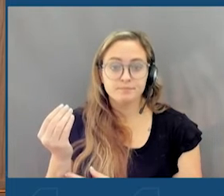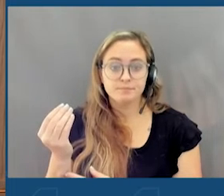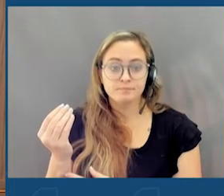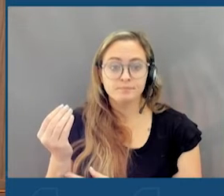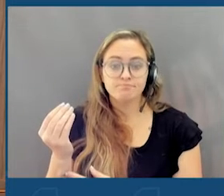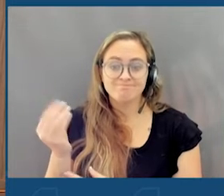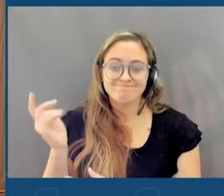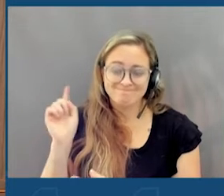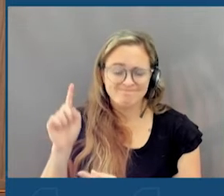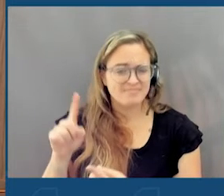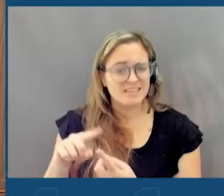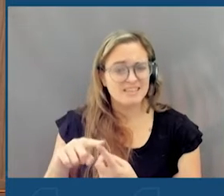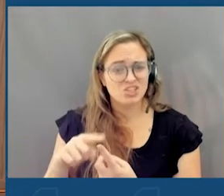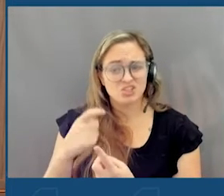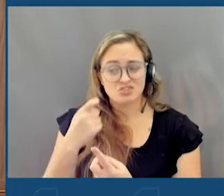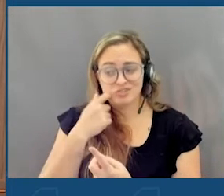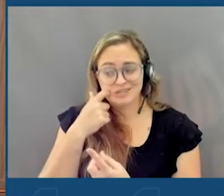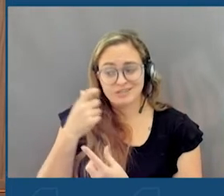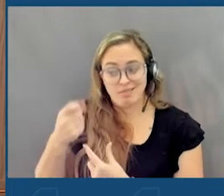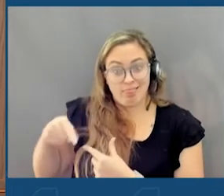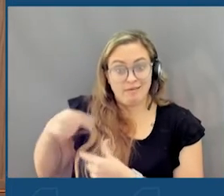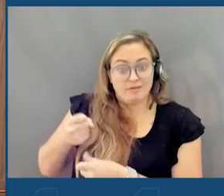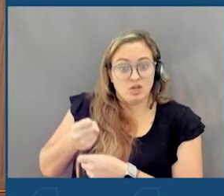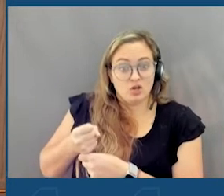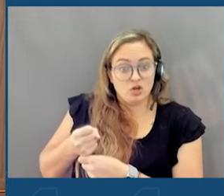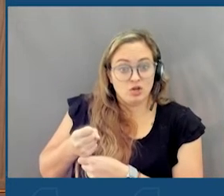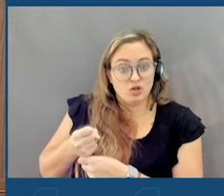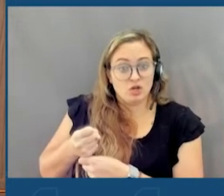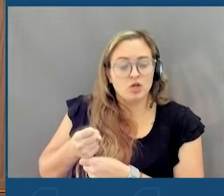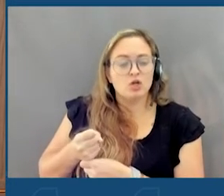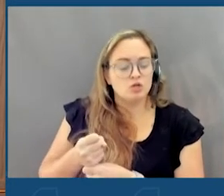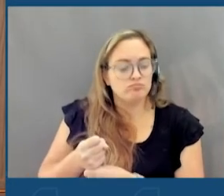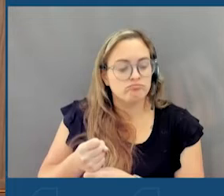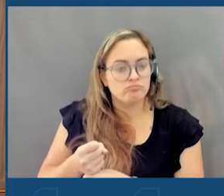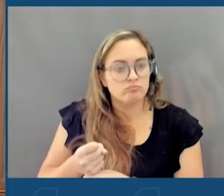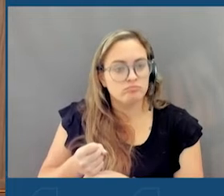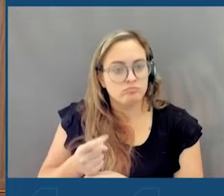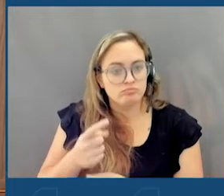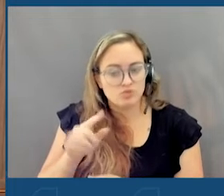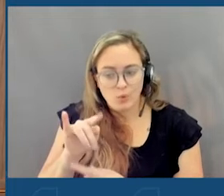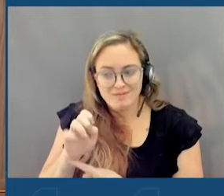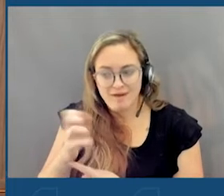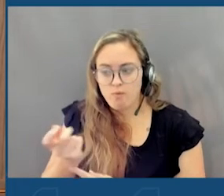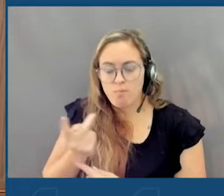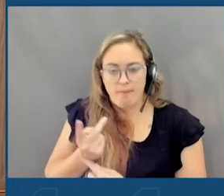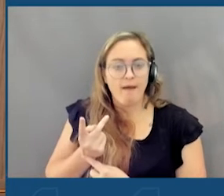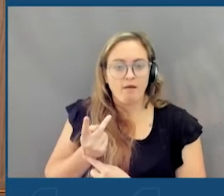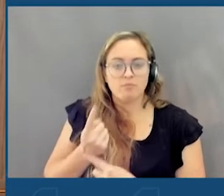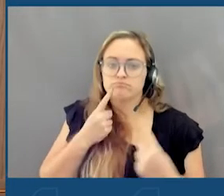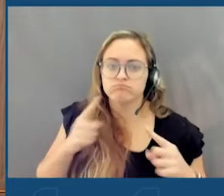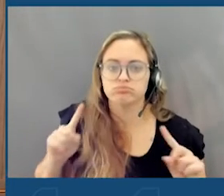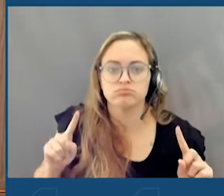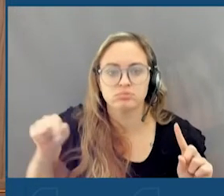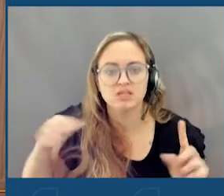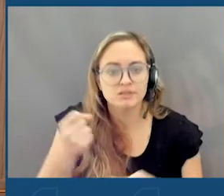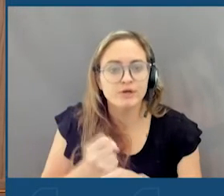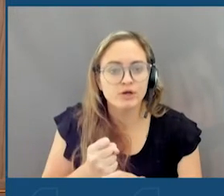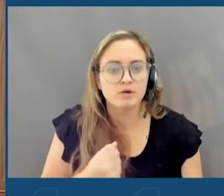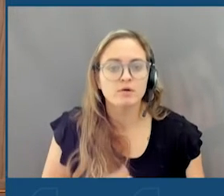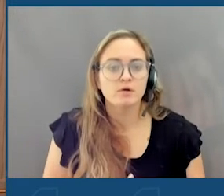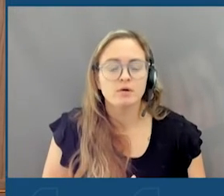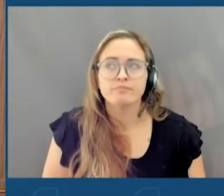until this year for us to reclaim our title. It has been a